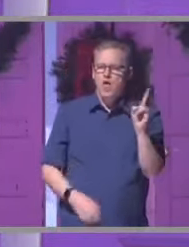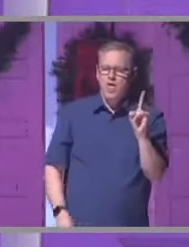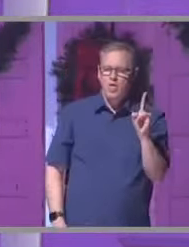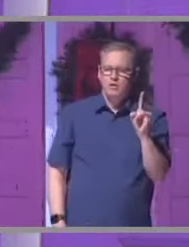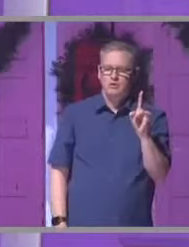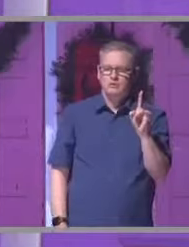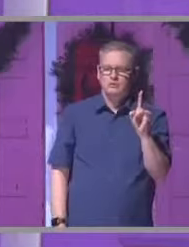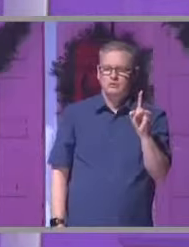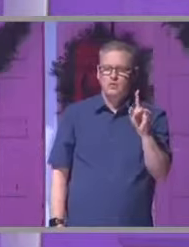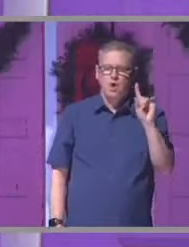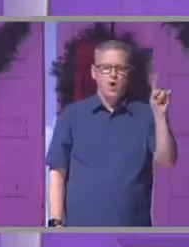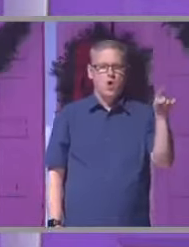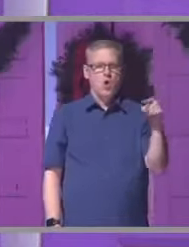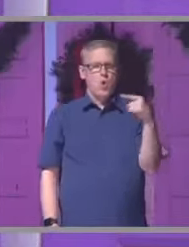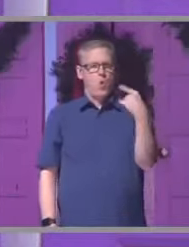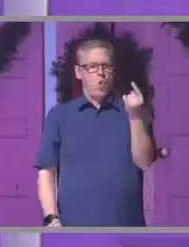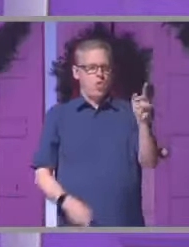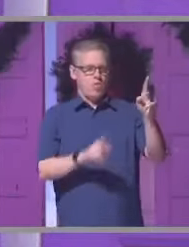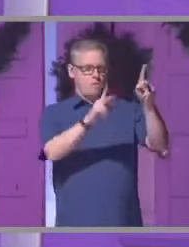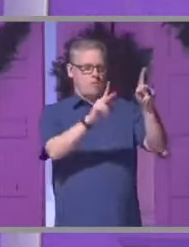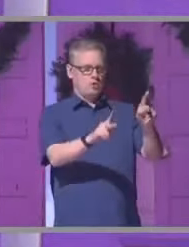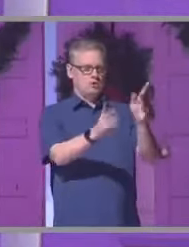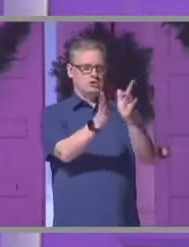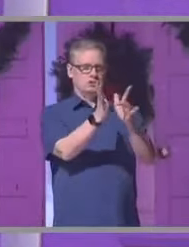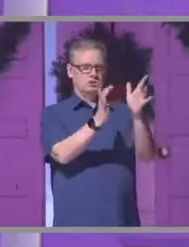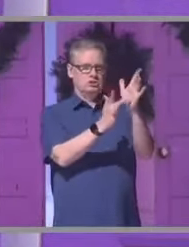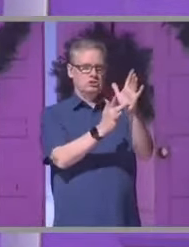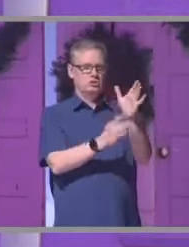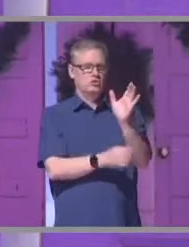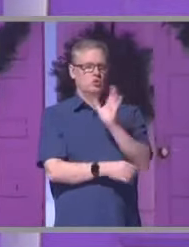other than the person of Jesus.